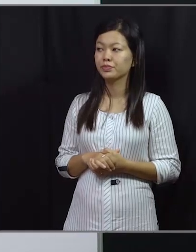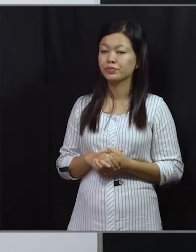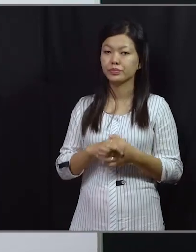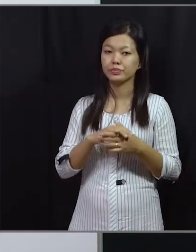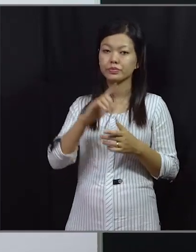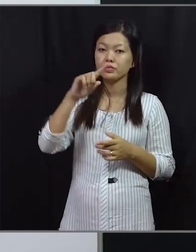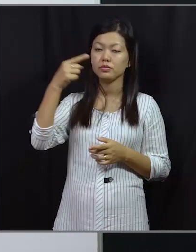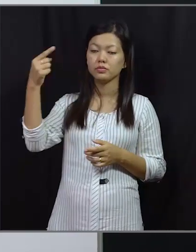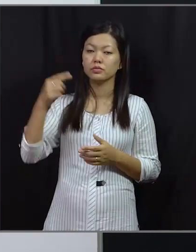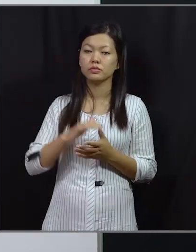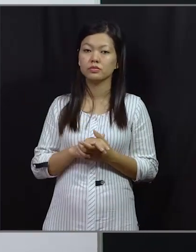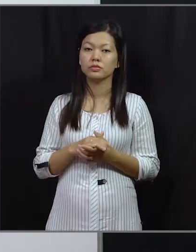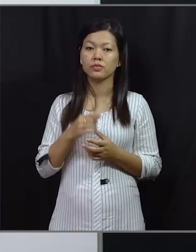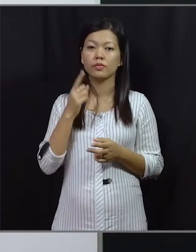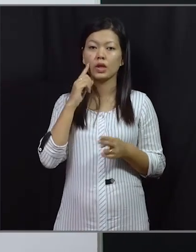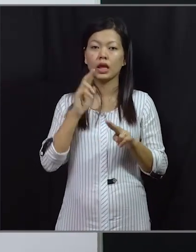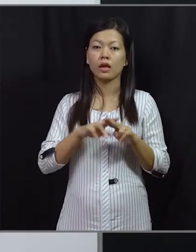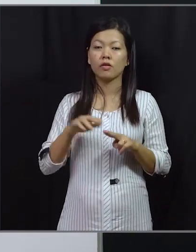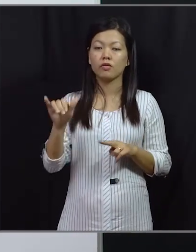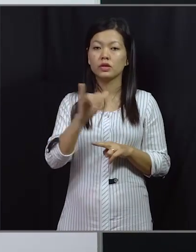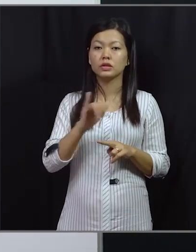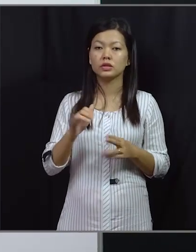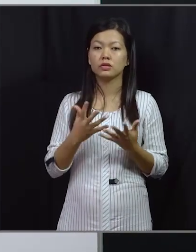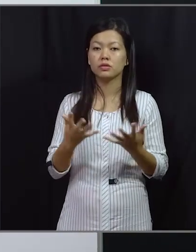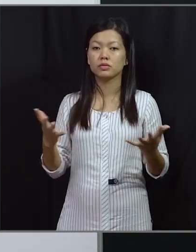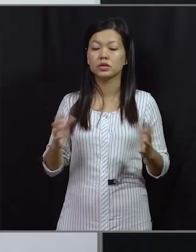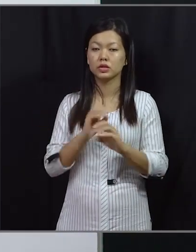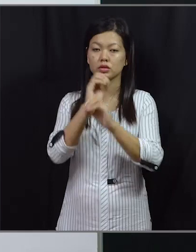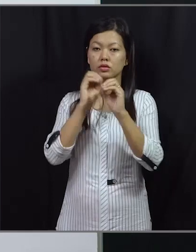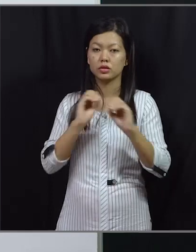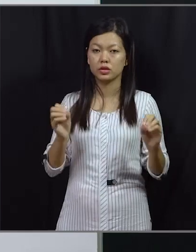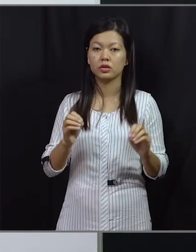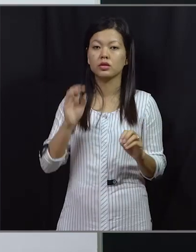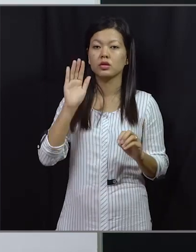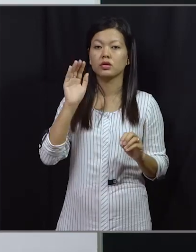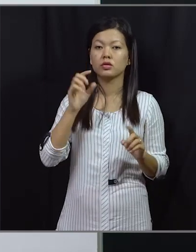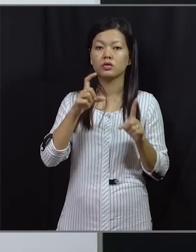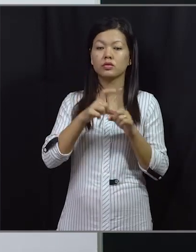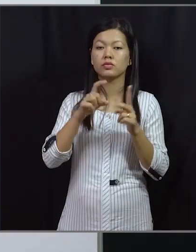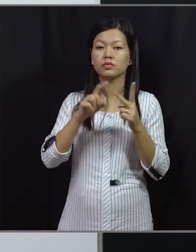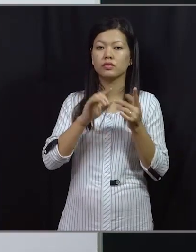Disjoint sets, if they don't have common elements, no common elements.